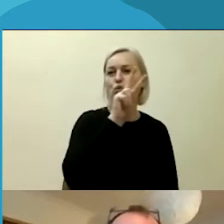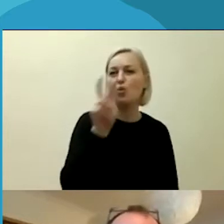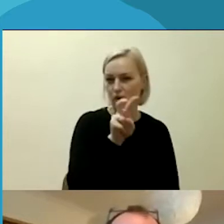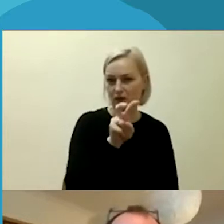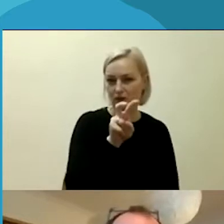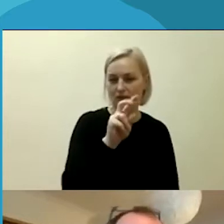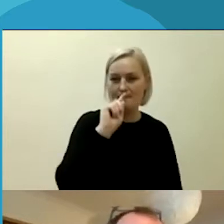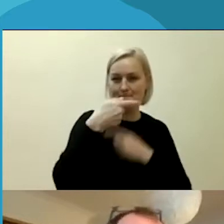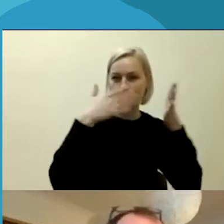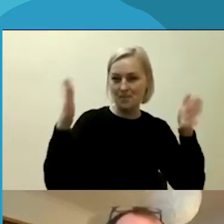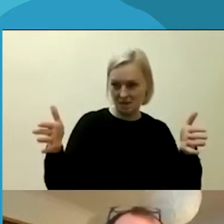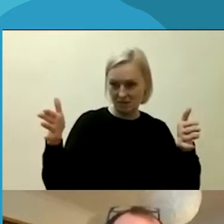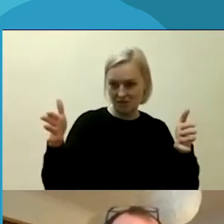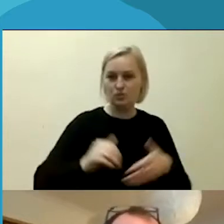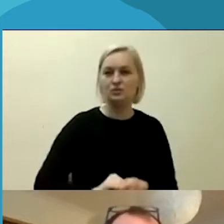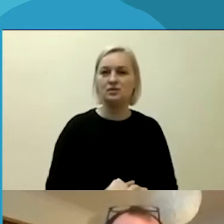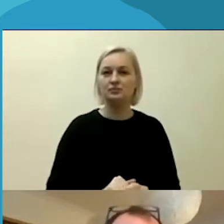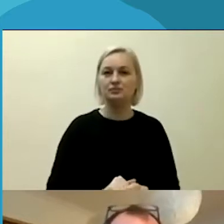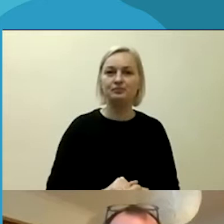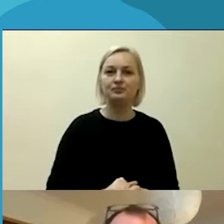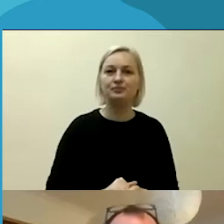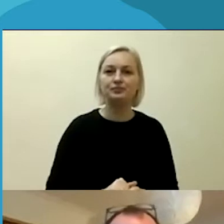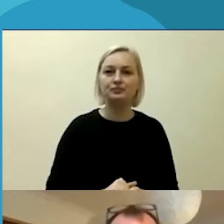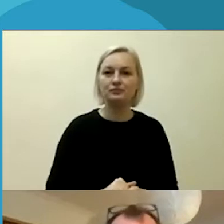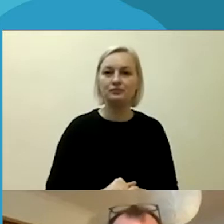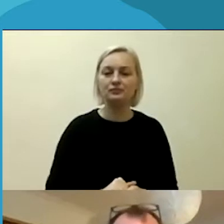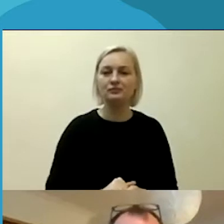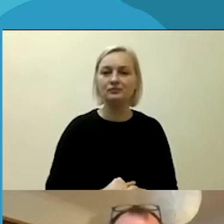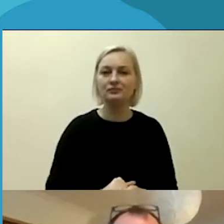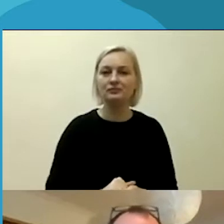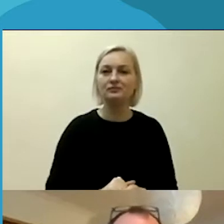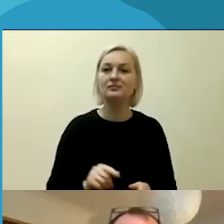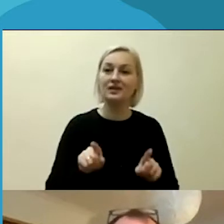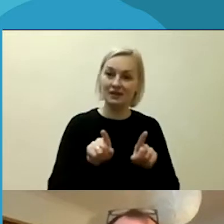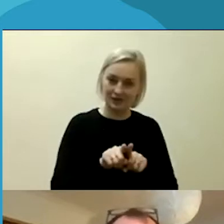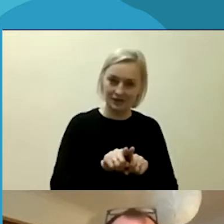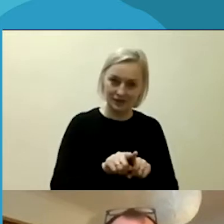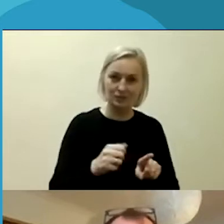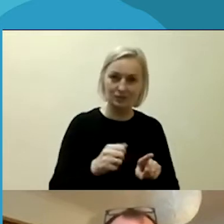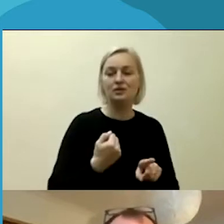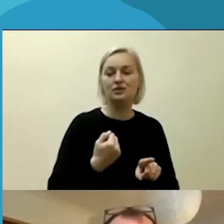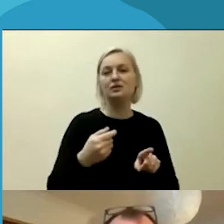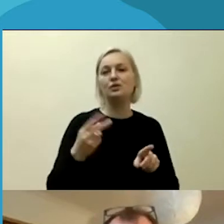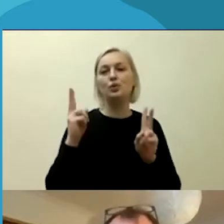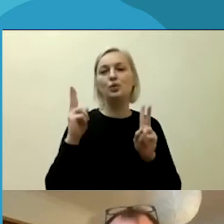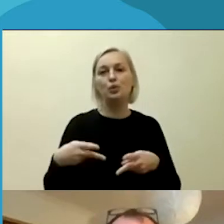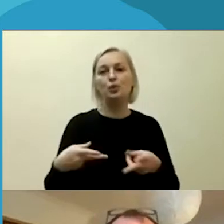of hosting and domain, so that's a couple of $100 more. It's a WordPress